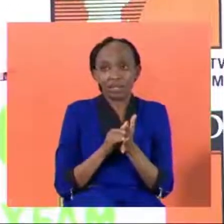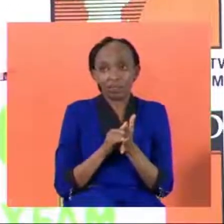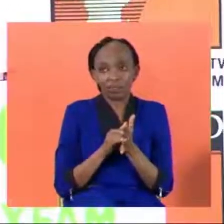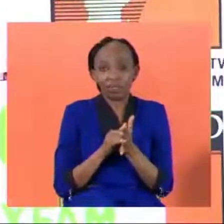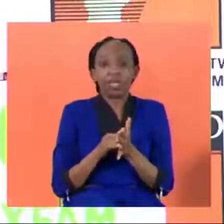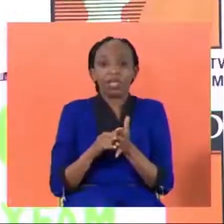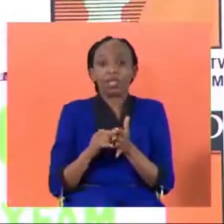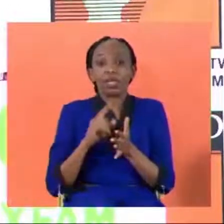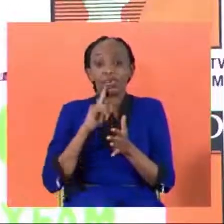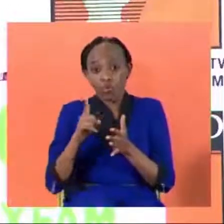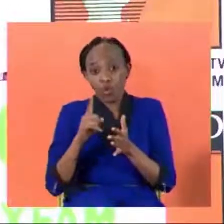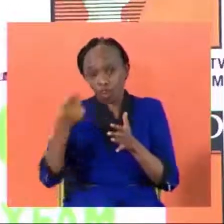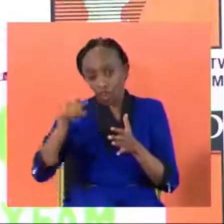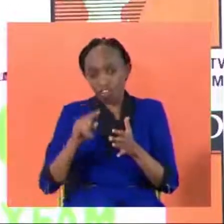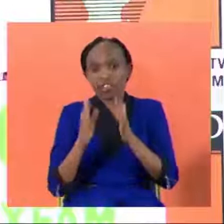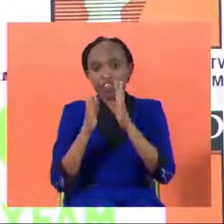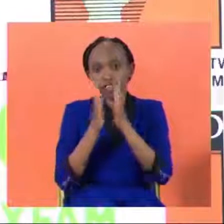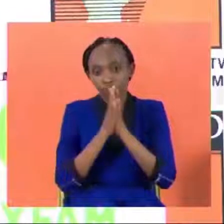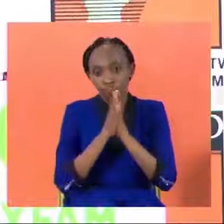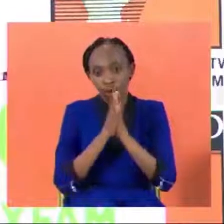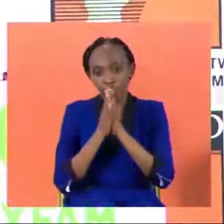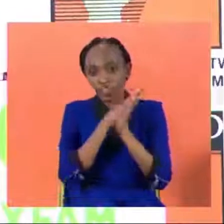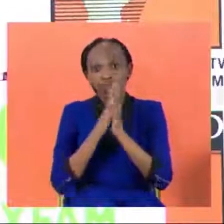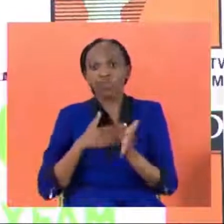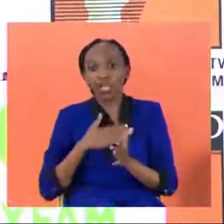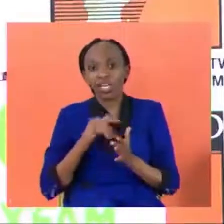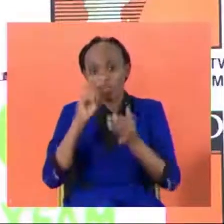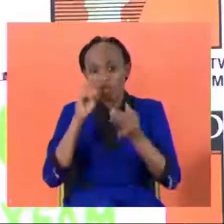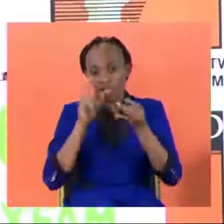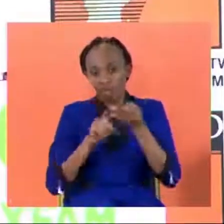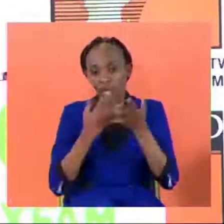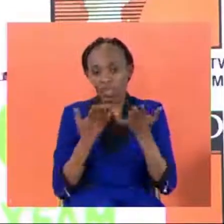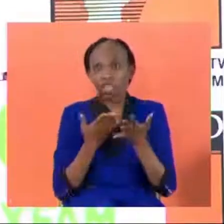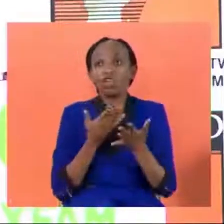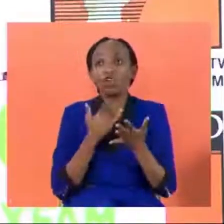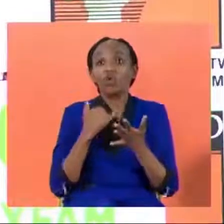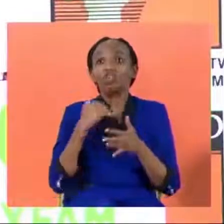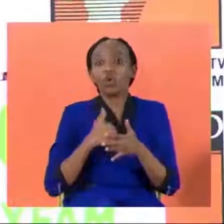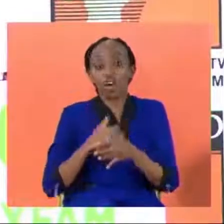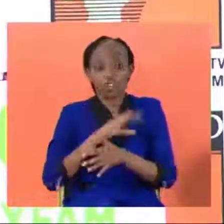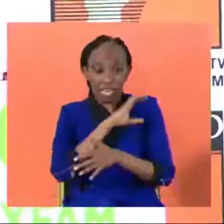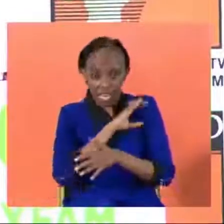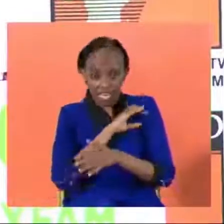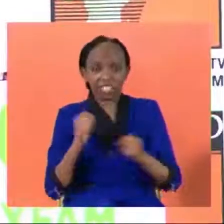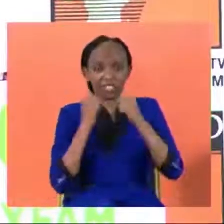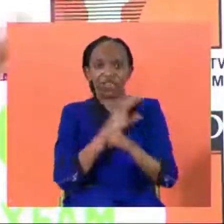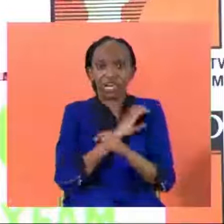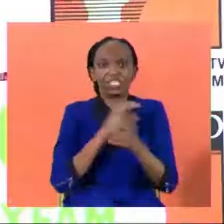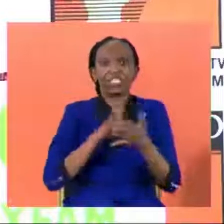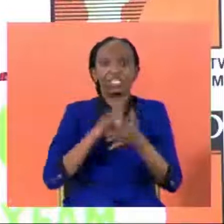my story. And then the second thing that you want out of your story is that you want to have characters, very strong characters that